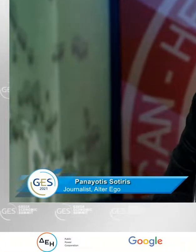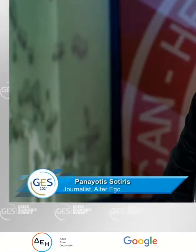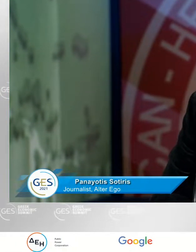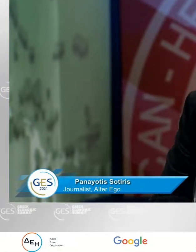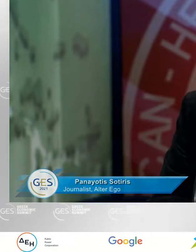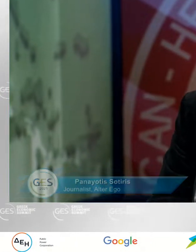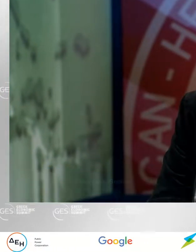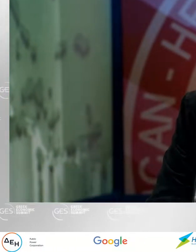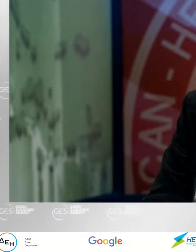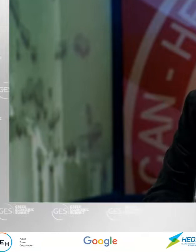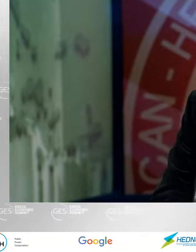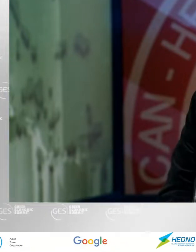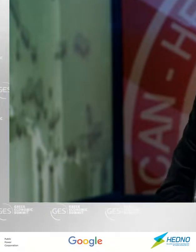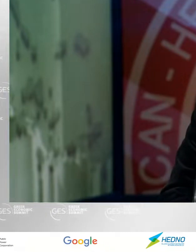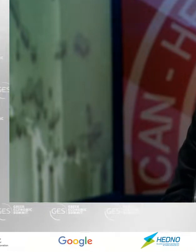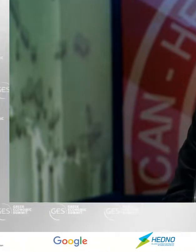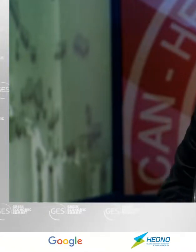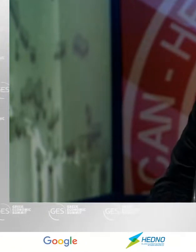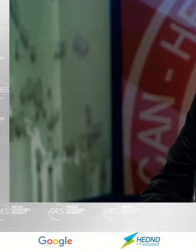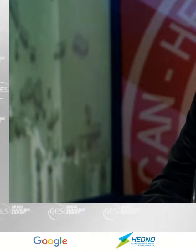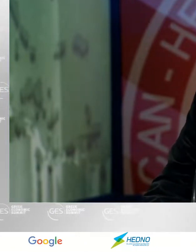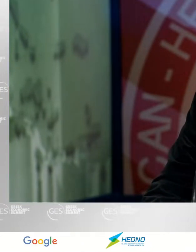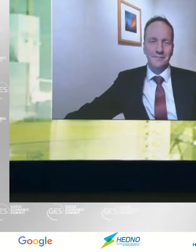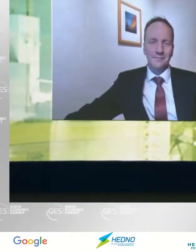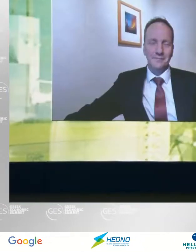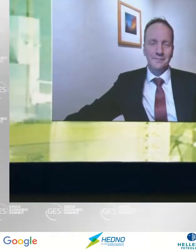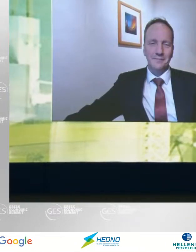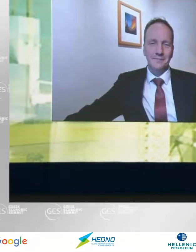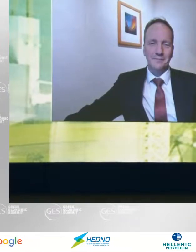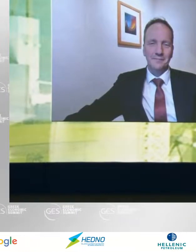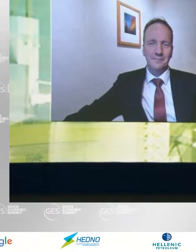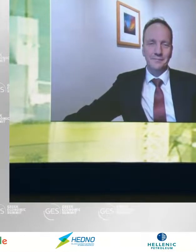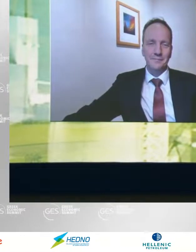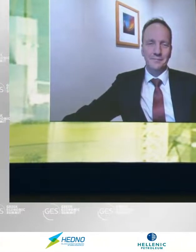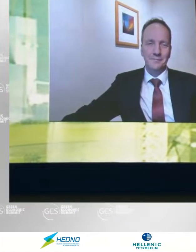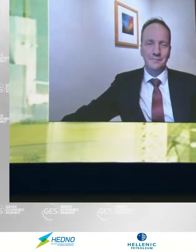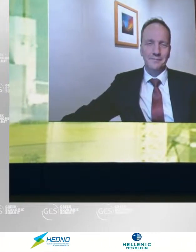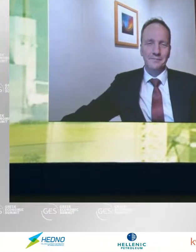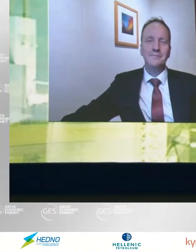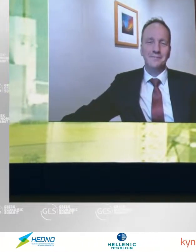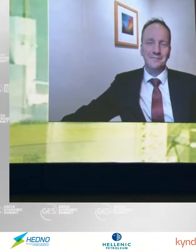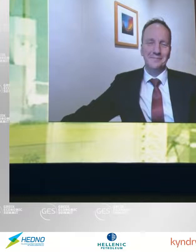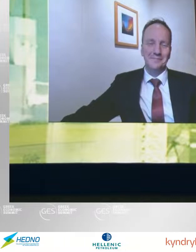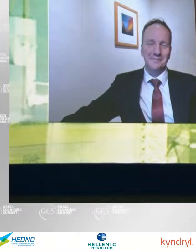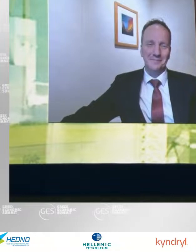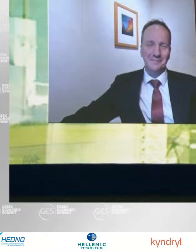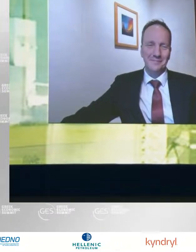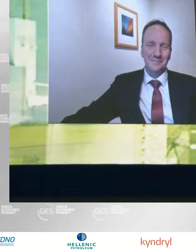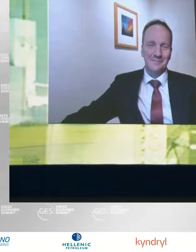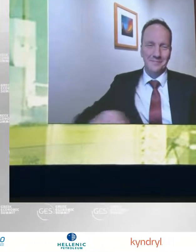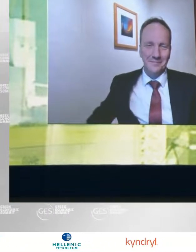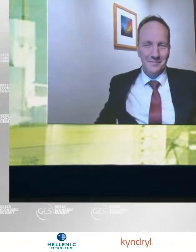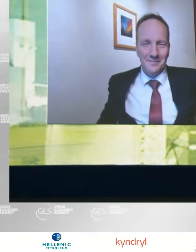virtually Guntram Wolff, the director of Bruegel Institute, one